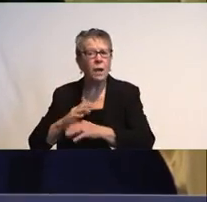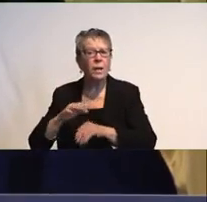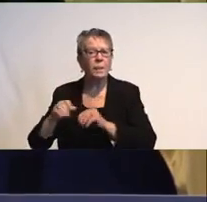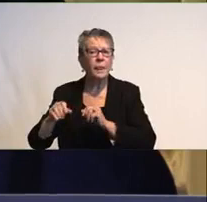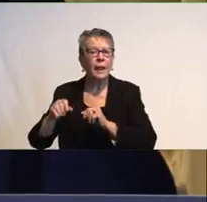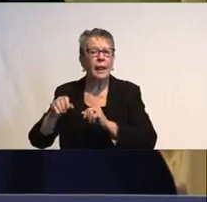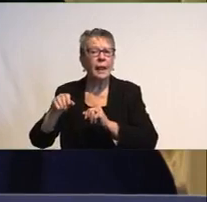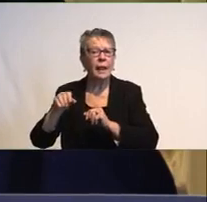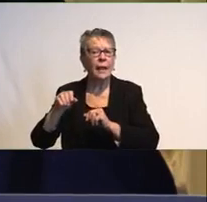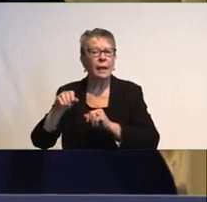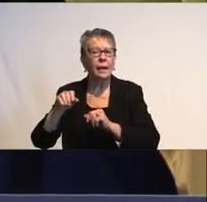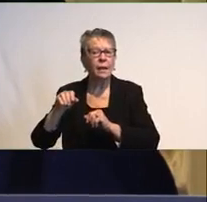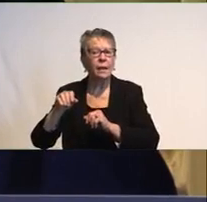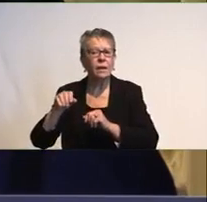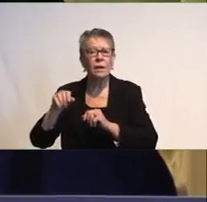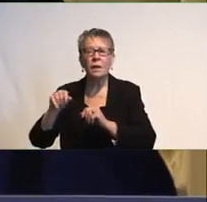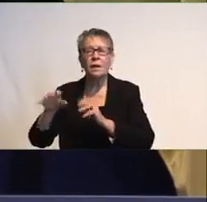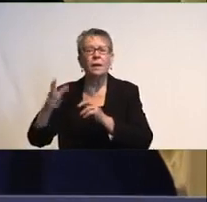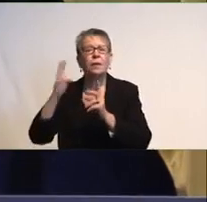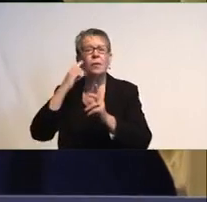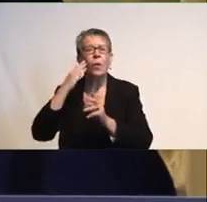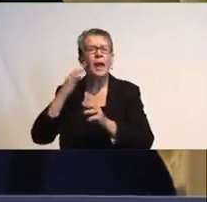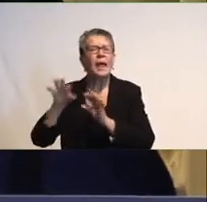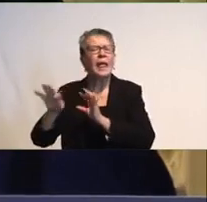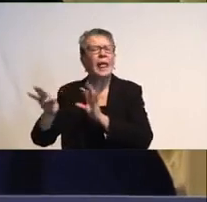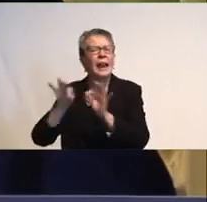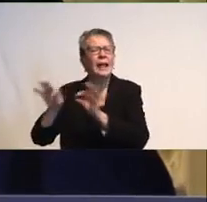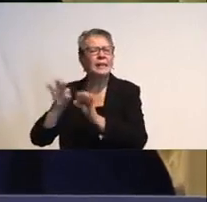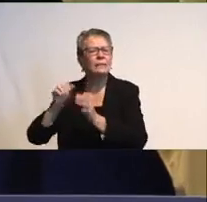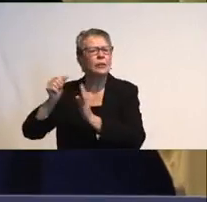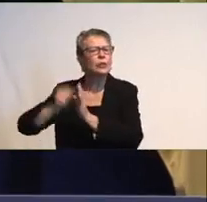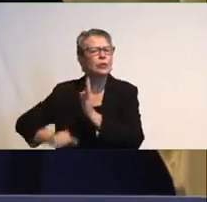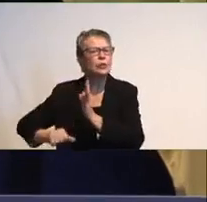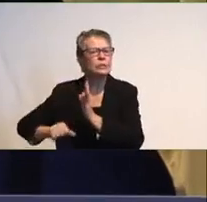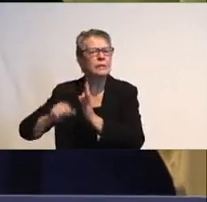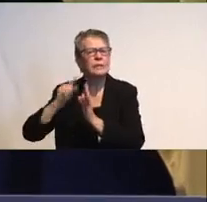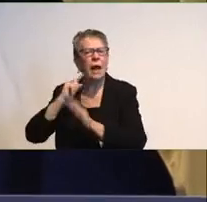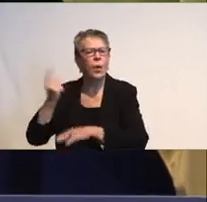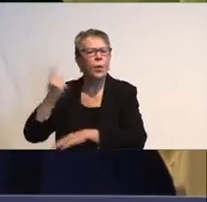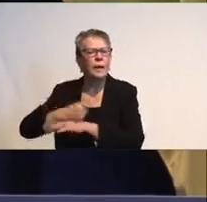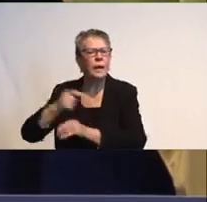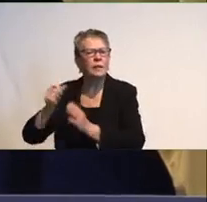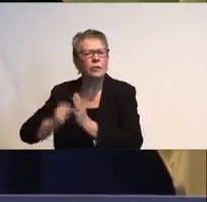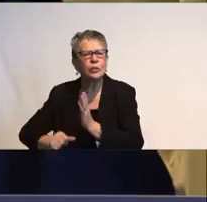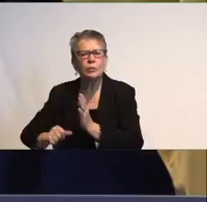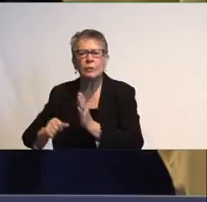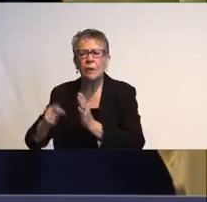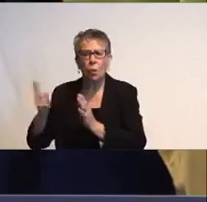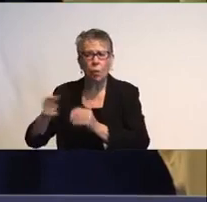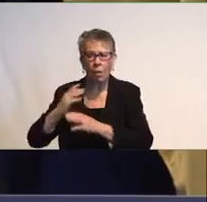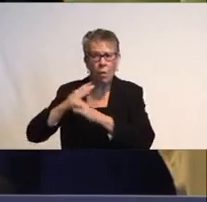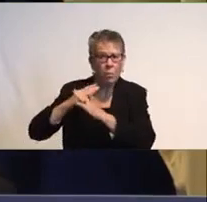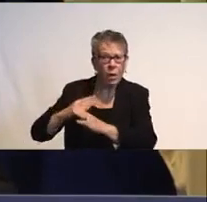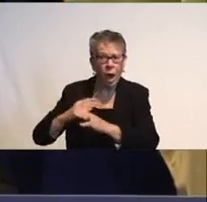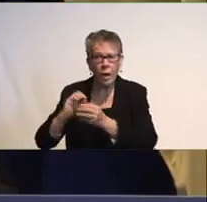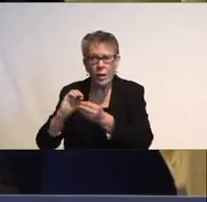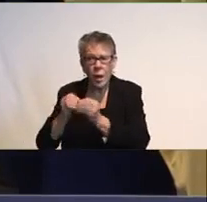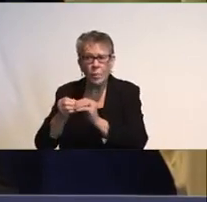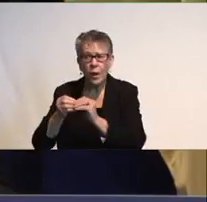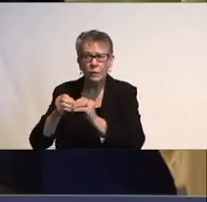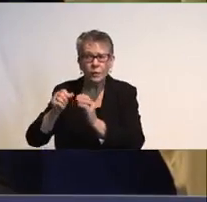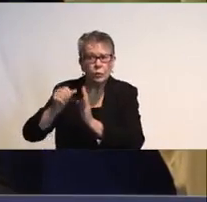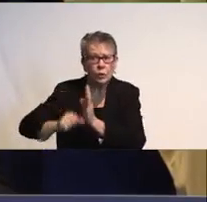I can't say, Judy, unless you please weigh in here. I don't think there's a number. Our peak, so today, again, to